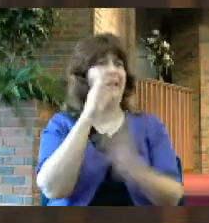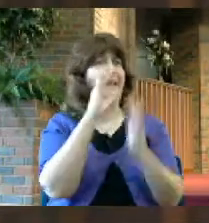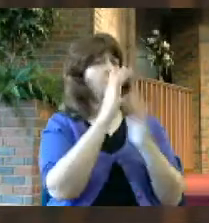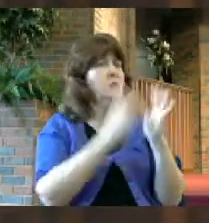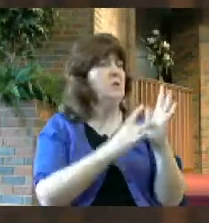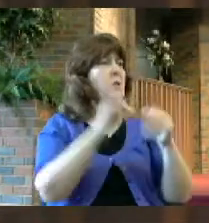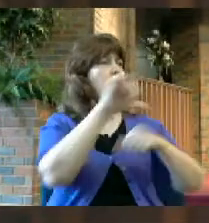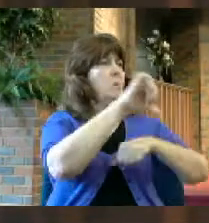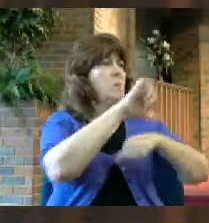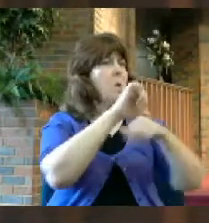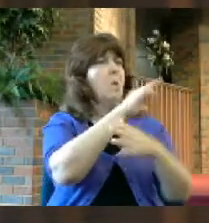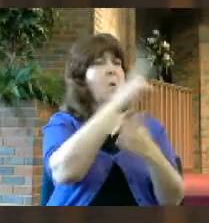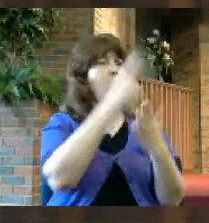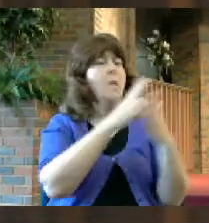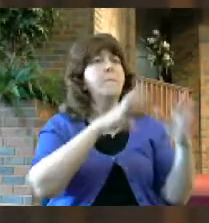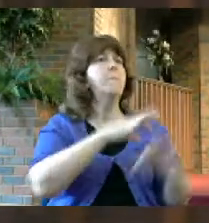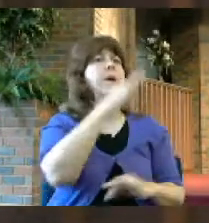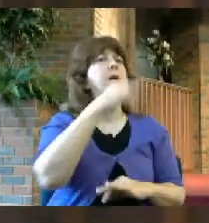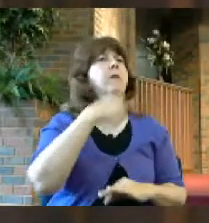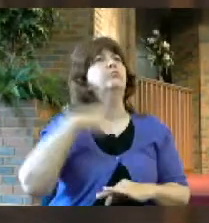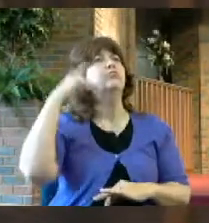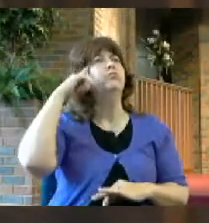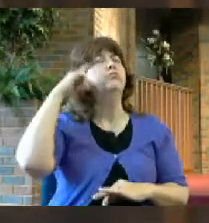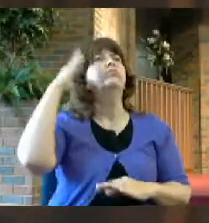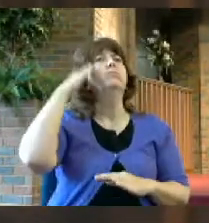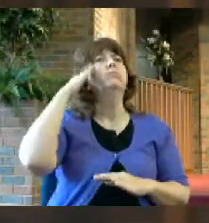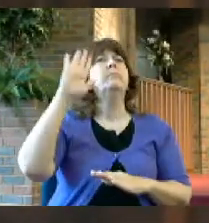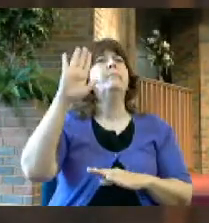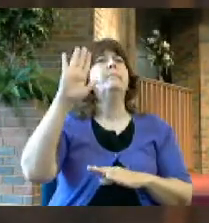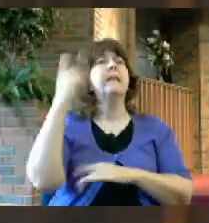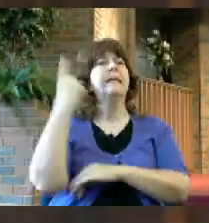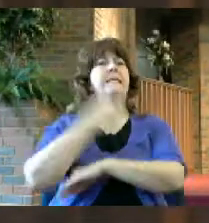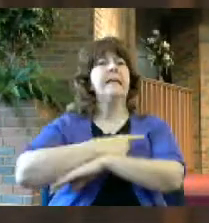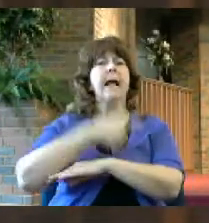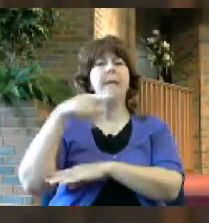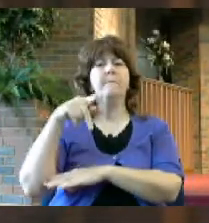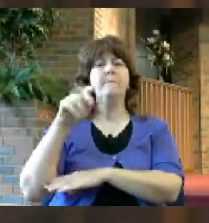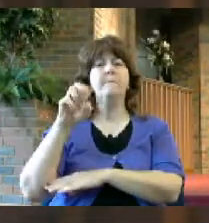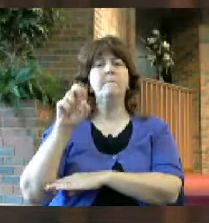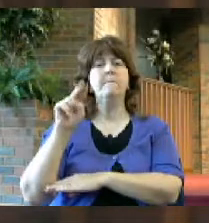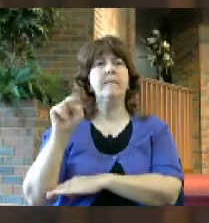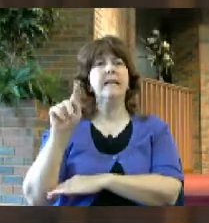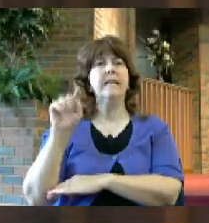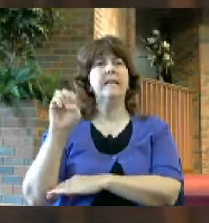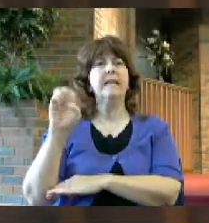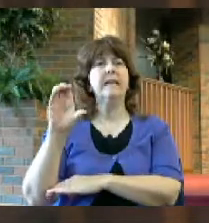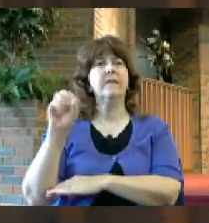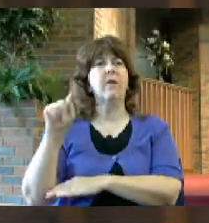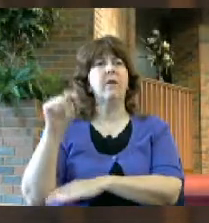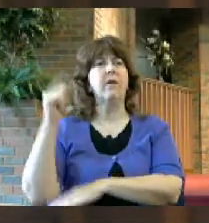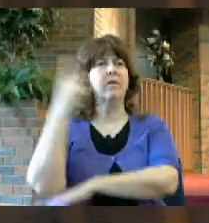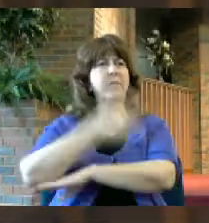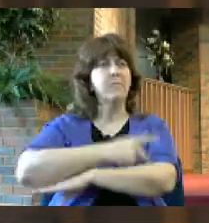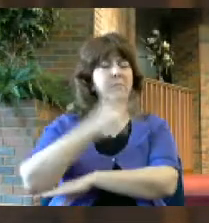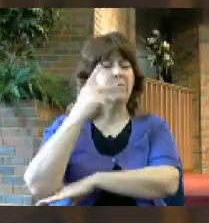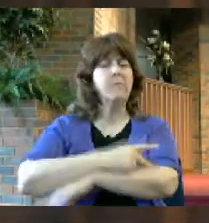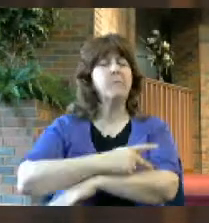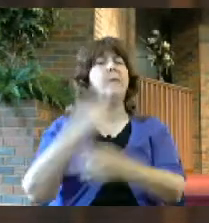apostles on the day of Pentecost, and then later as the apostles passed on that power to others. But